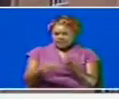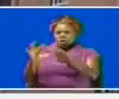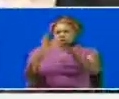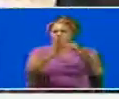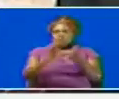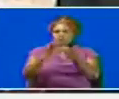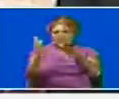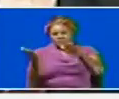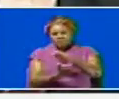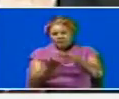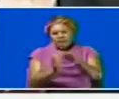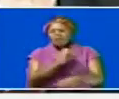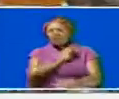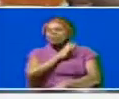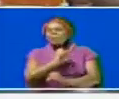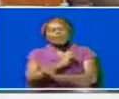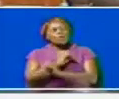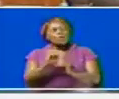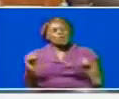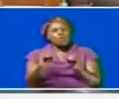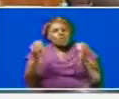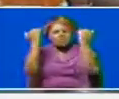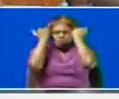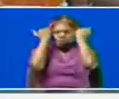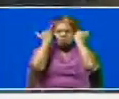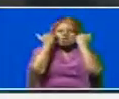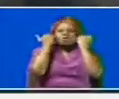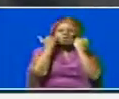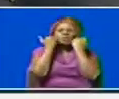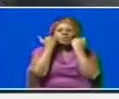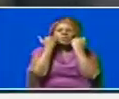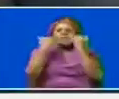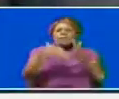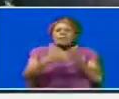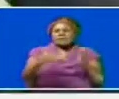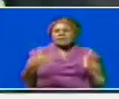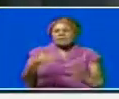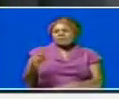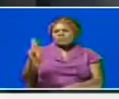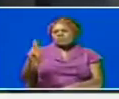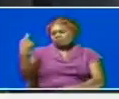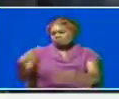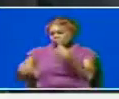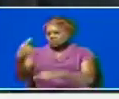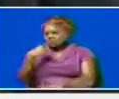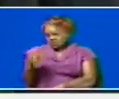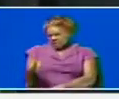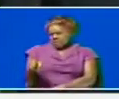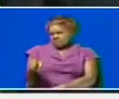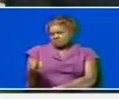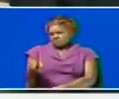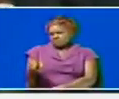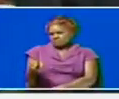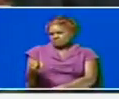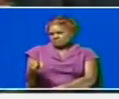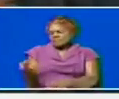not file any presidential poll petition at the Supreme Court against Kenyatta's win, saying such a move would